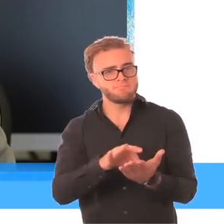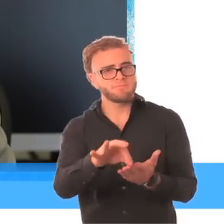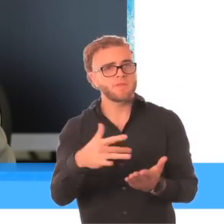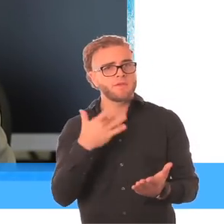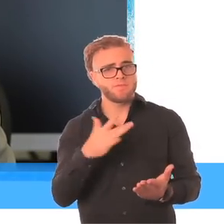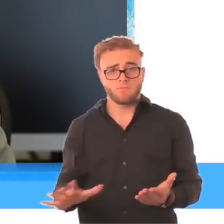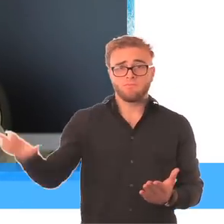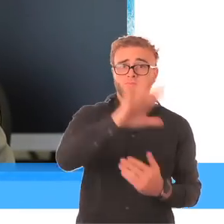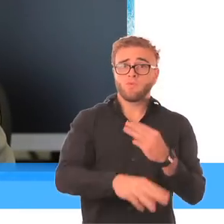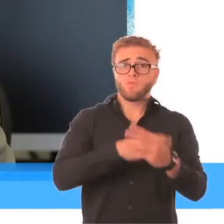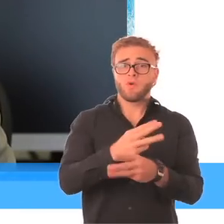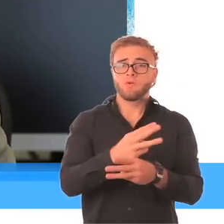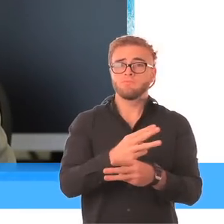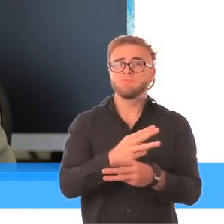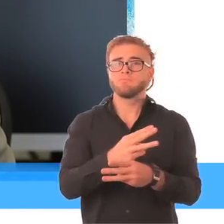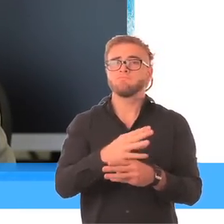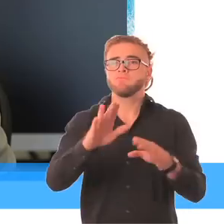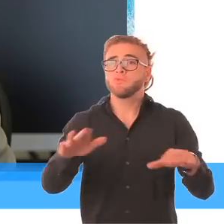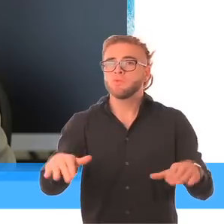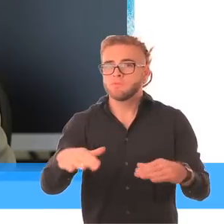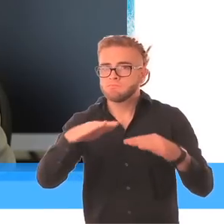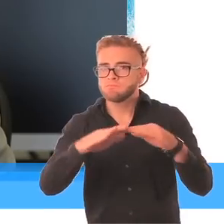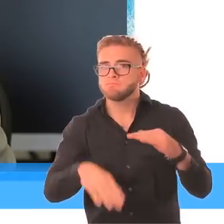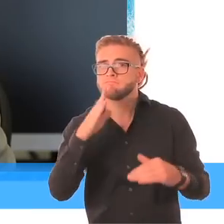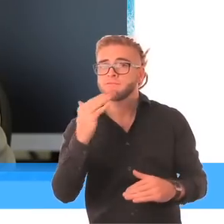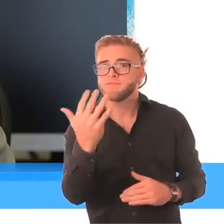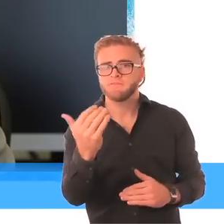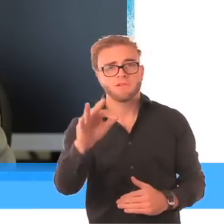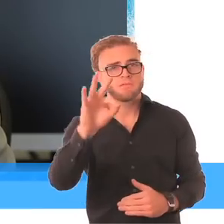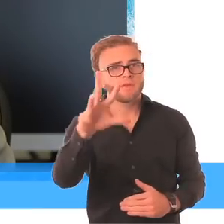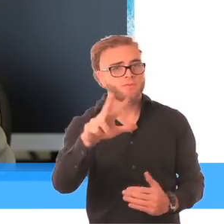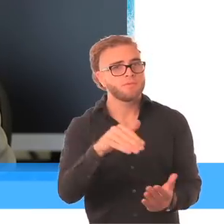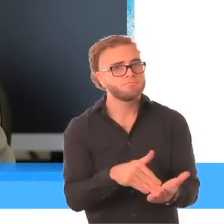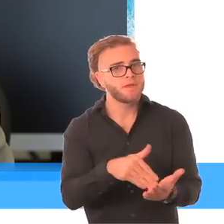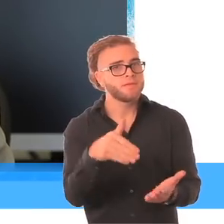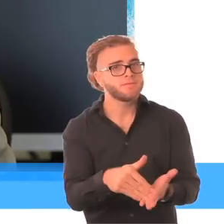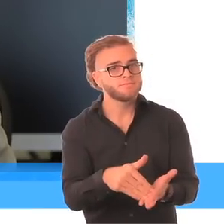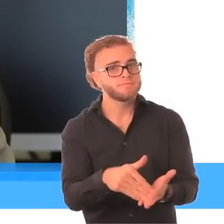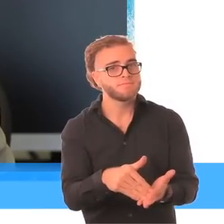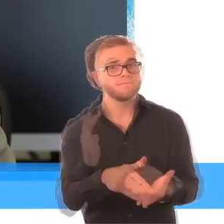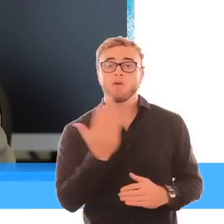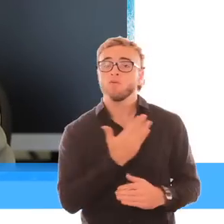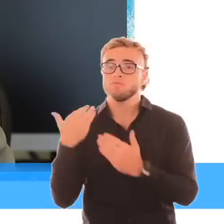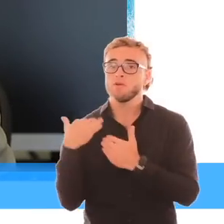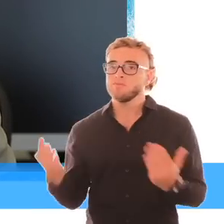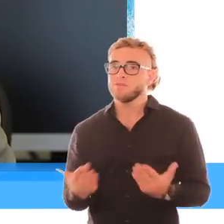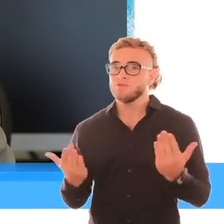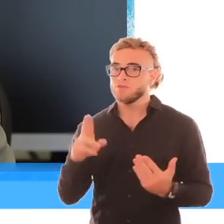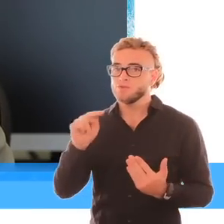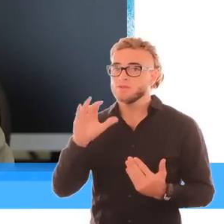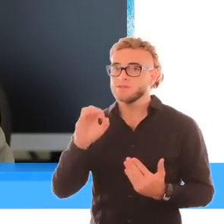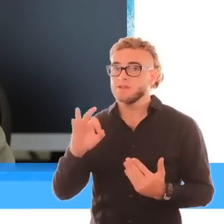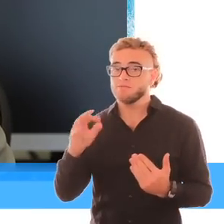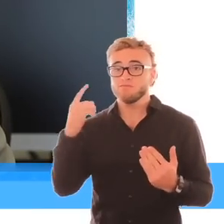estimate that globally there are around 93 million children. 93 million children with